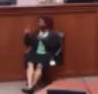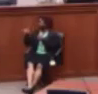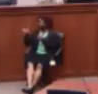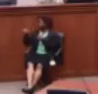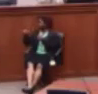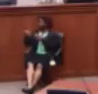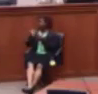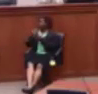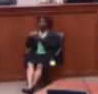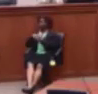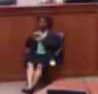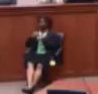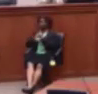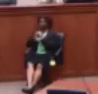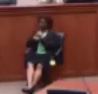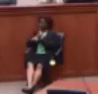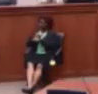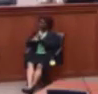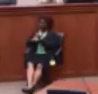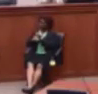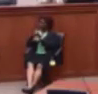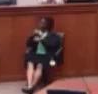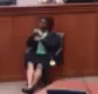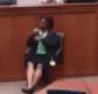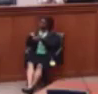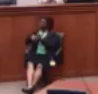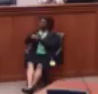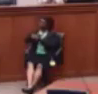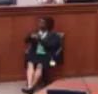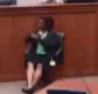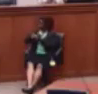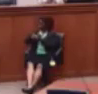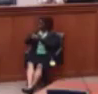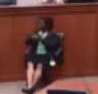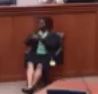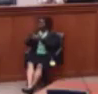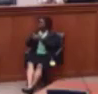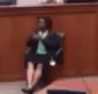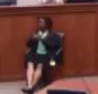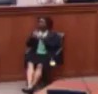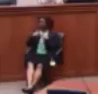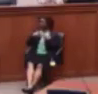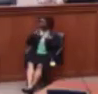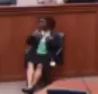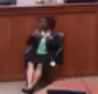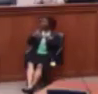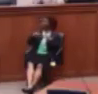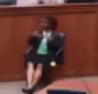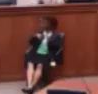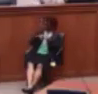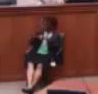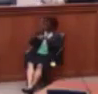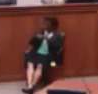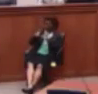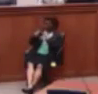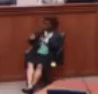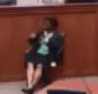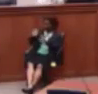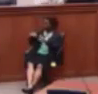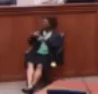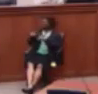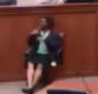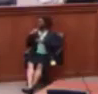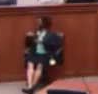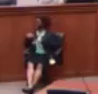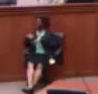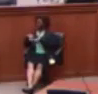we received some difficult information from an economist who did the review, who told us that our Jump Start program was still not